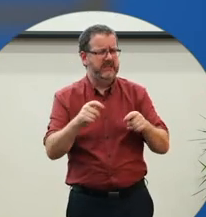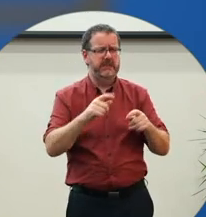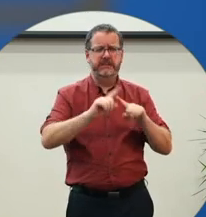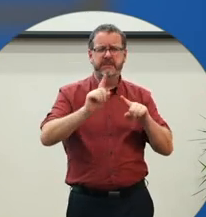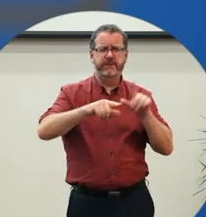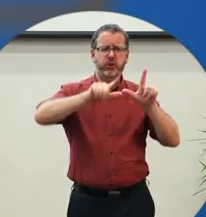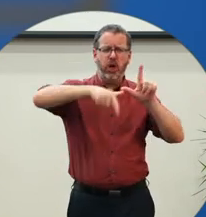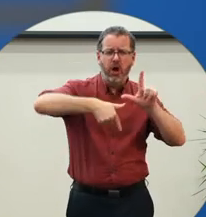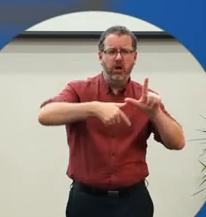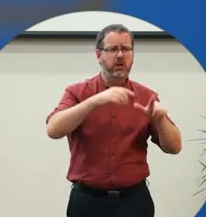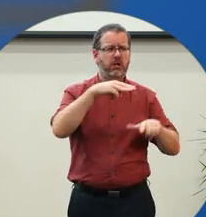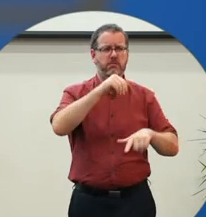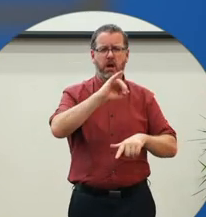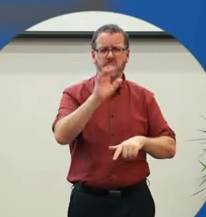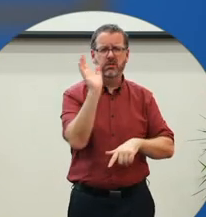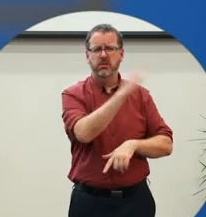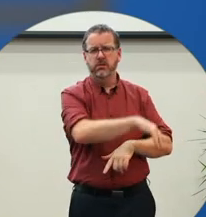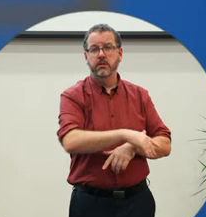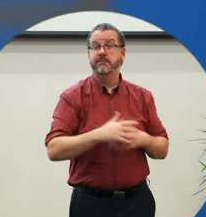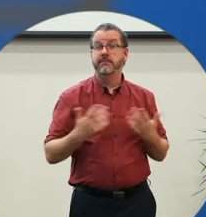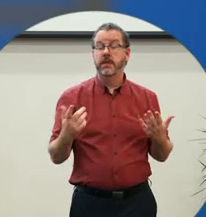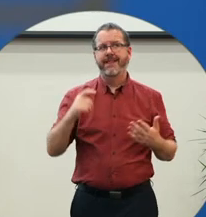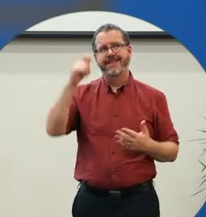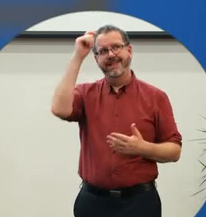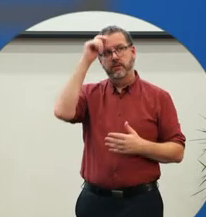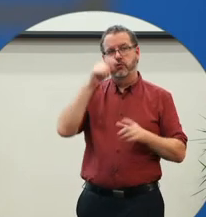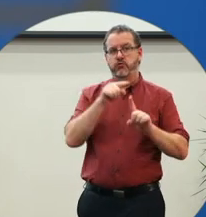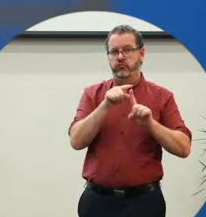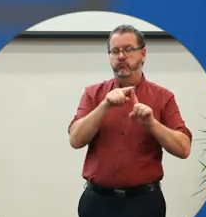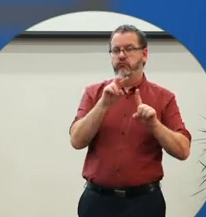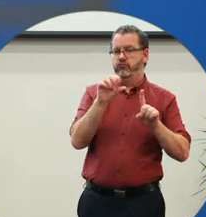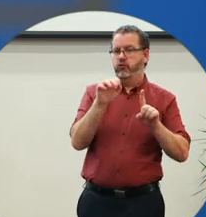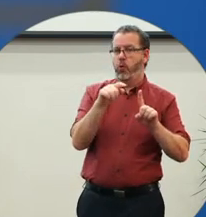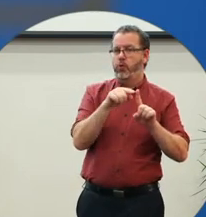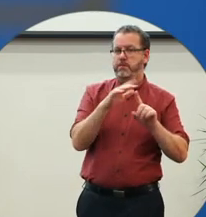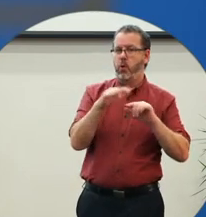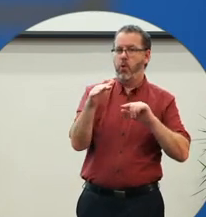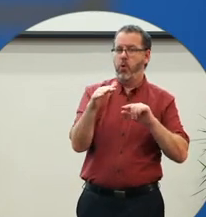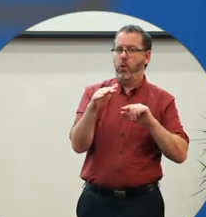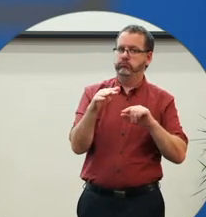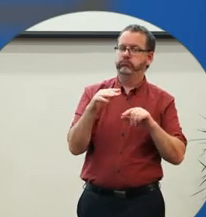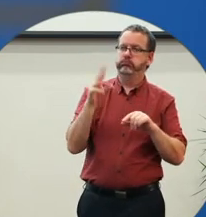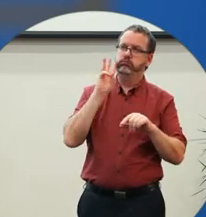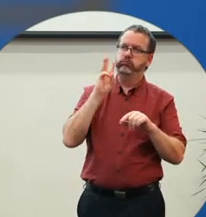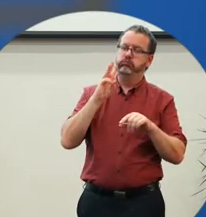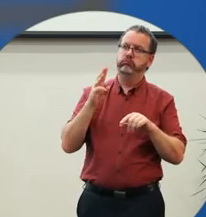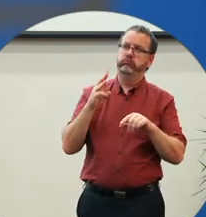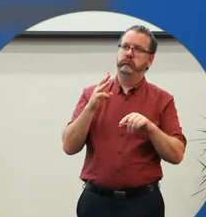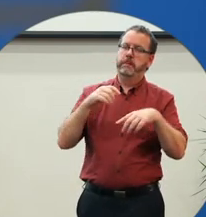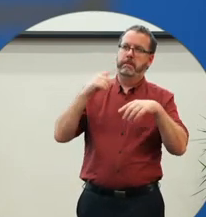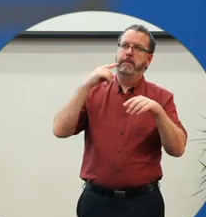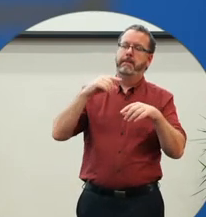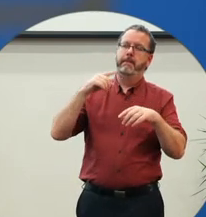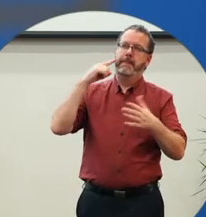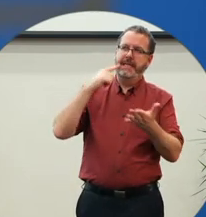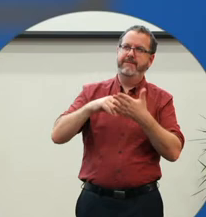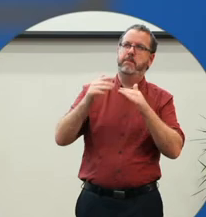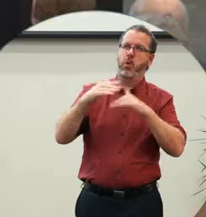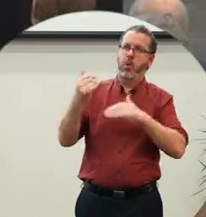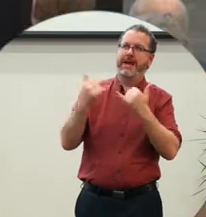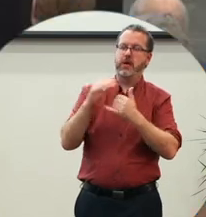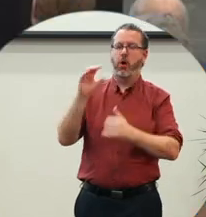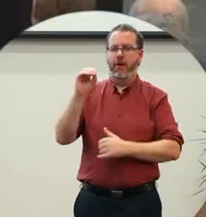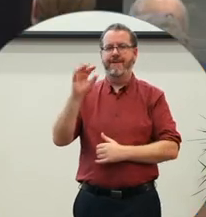she probably would have fitted in better with the officials, but I think just through Eddie, she happened to be in with the provisionals